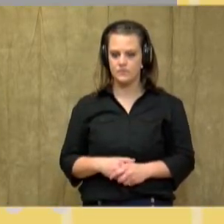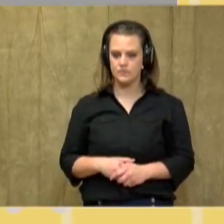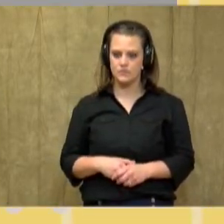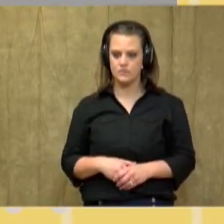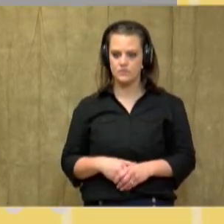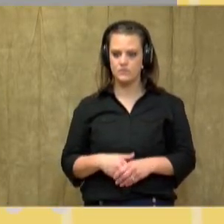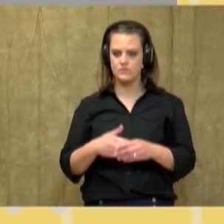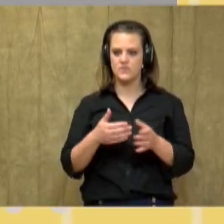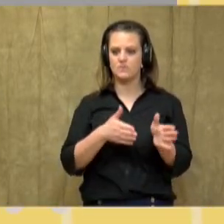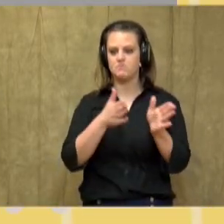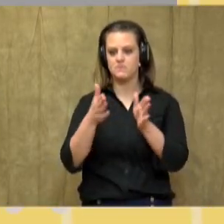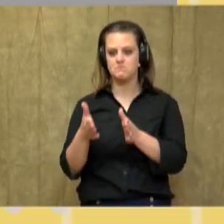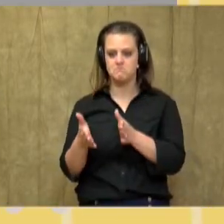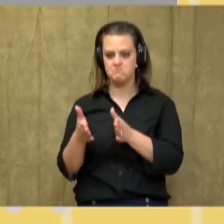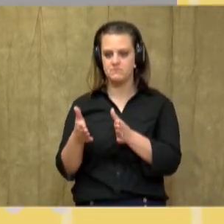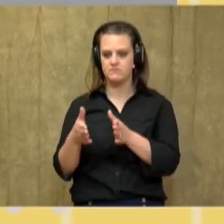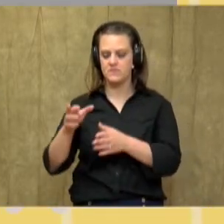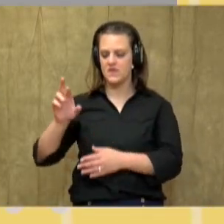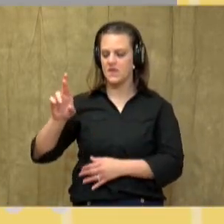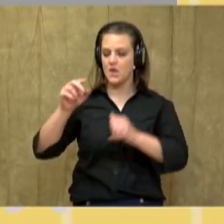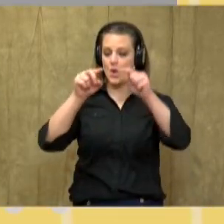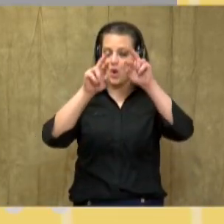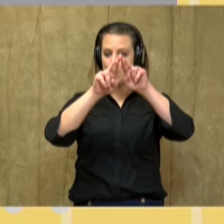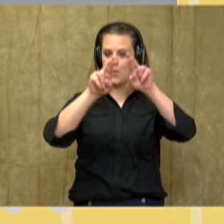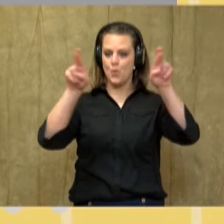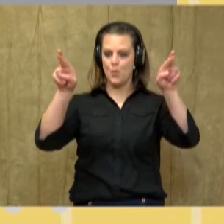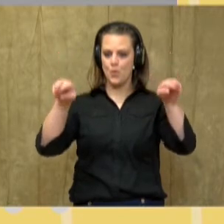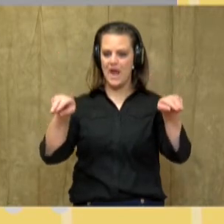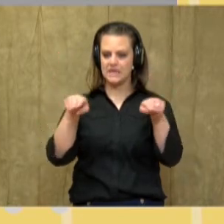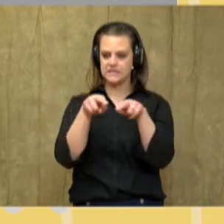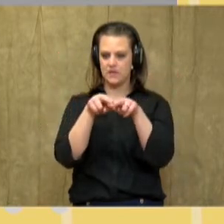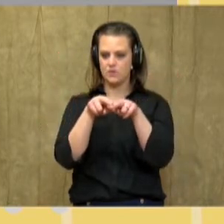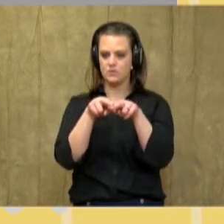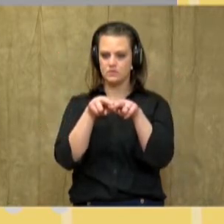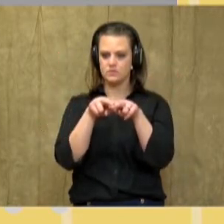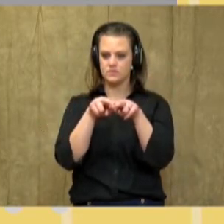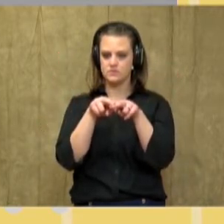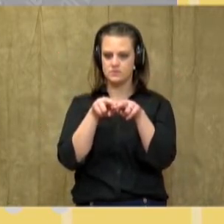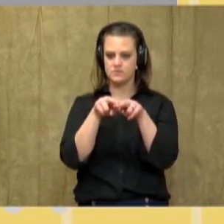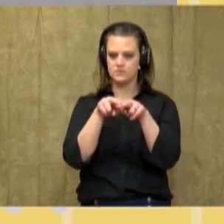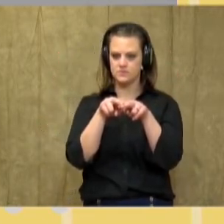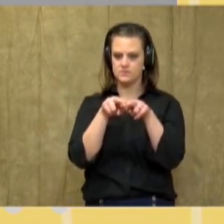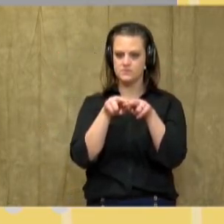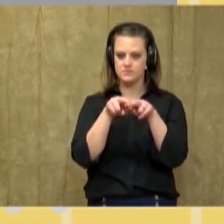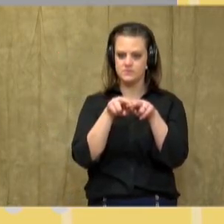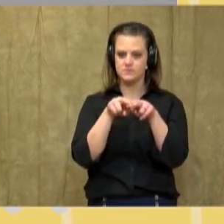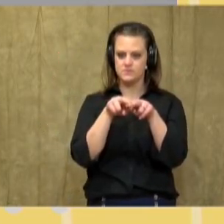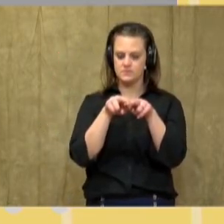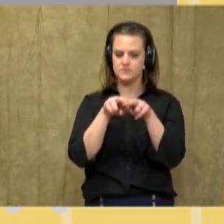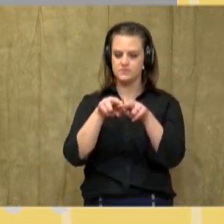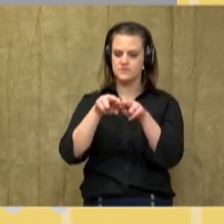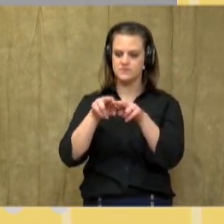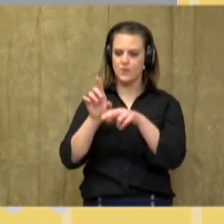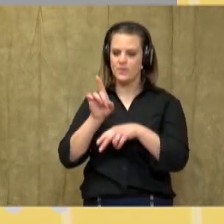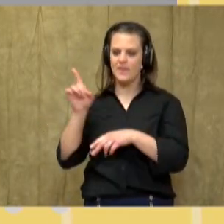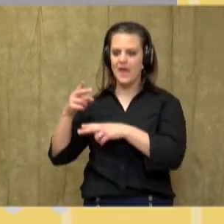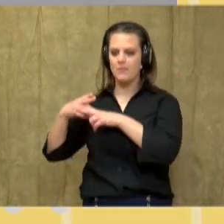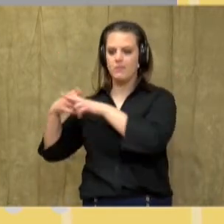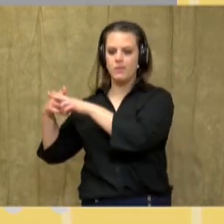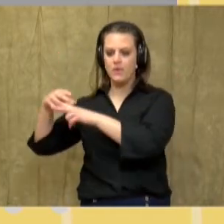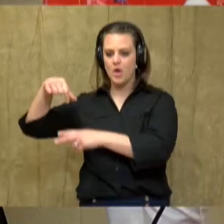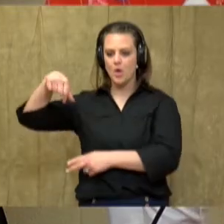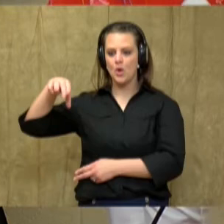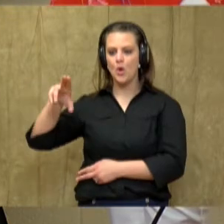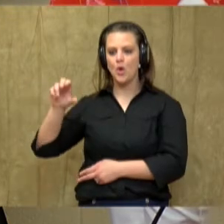next quadrilateral is a rectangle. All right, and it has 2 sets of